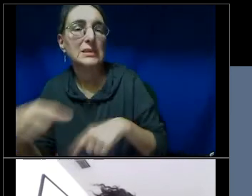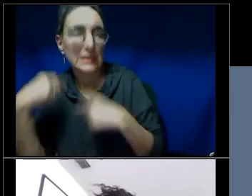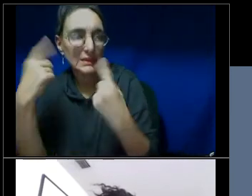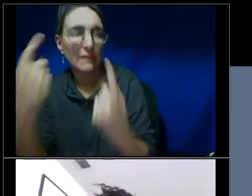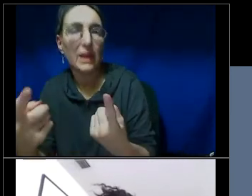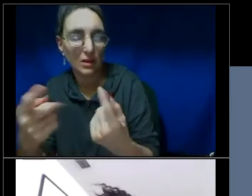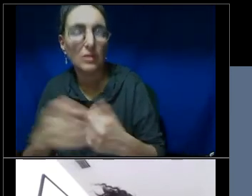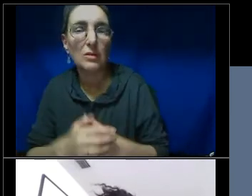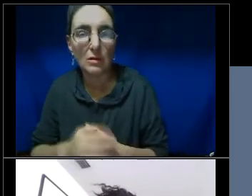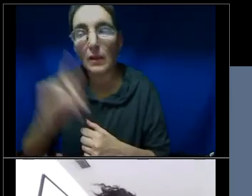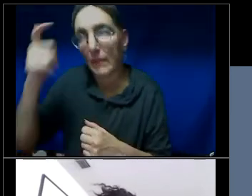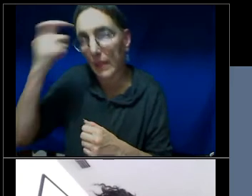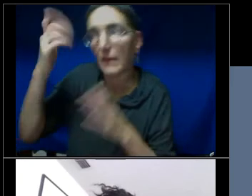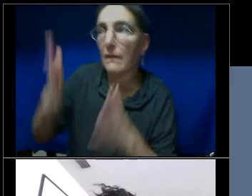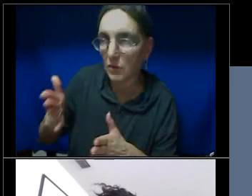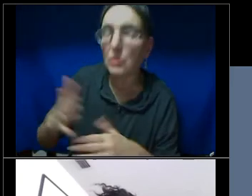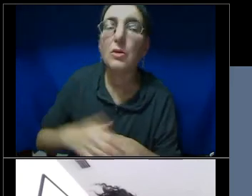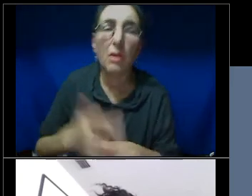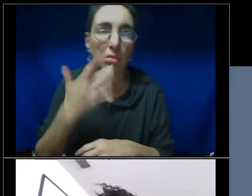by the governor, luckily.